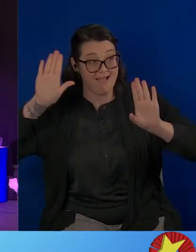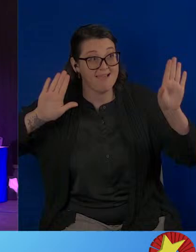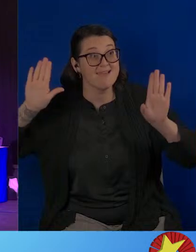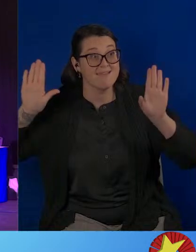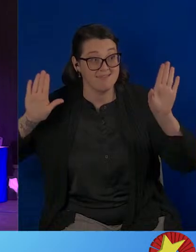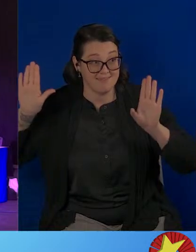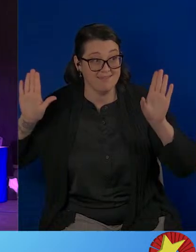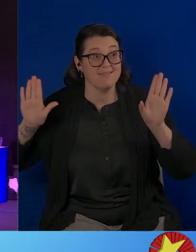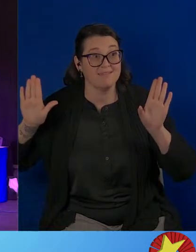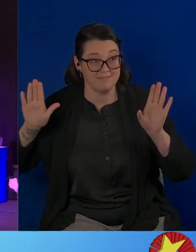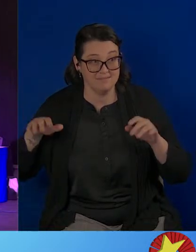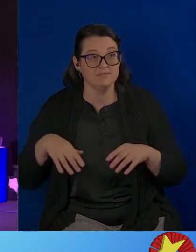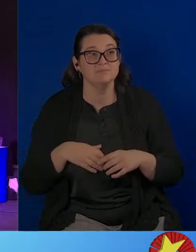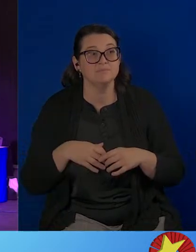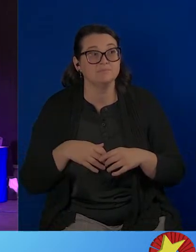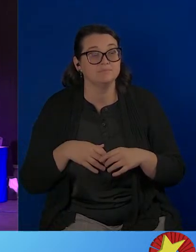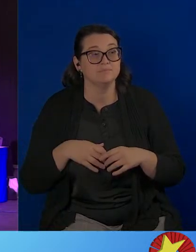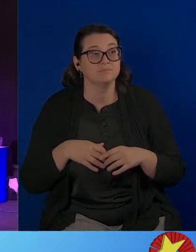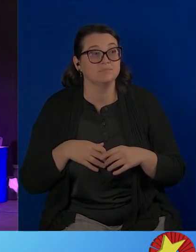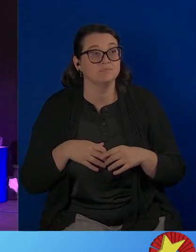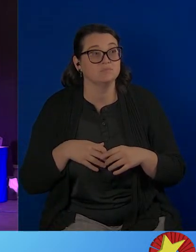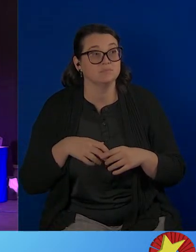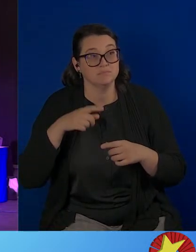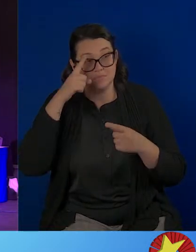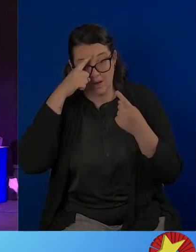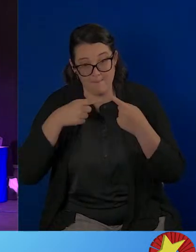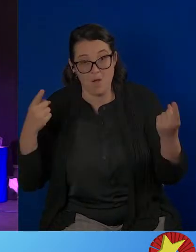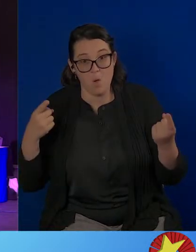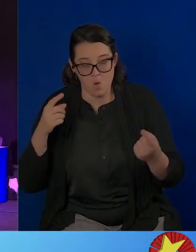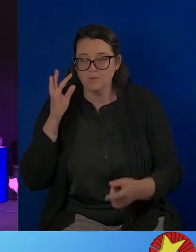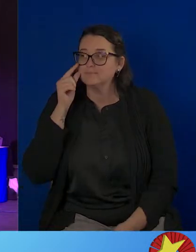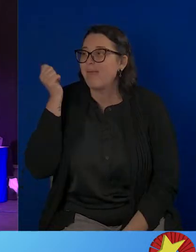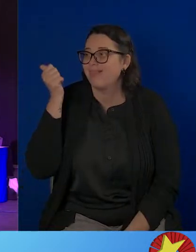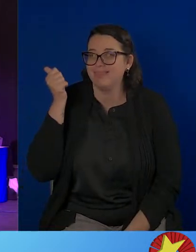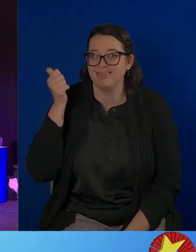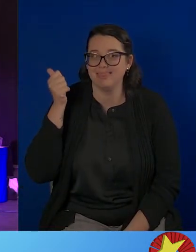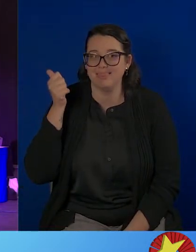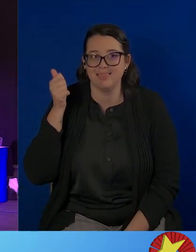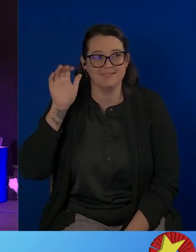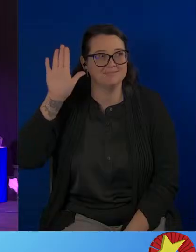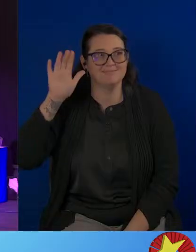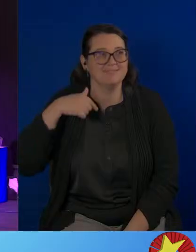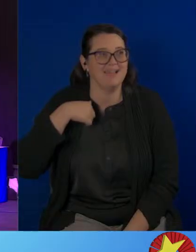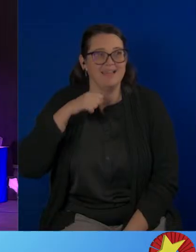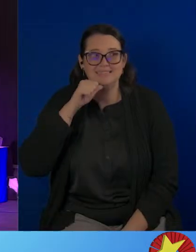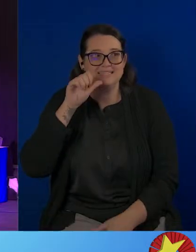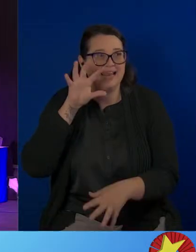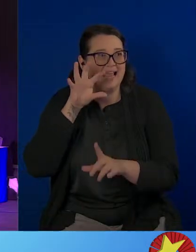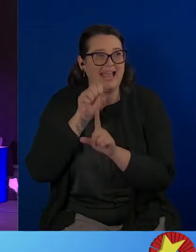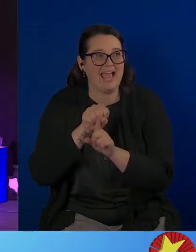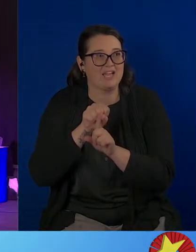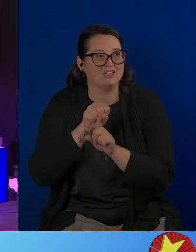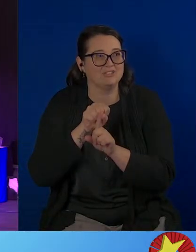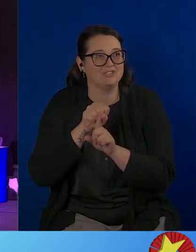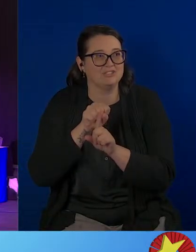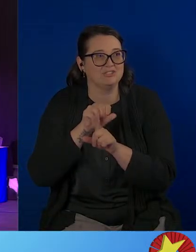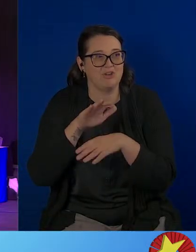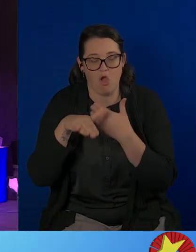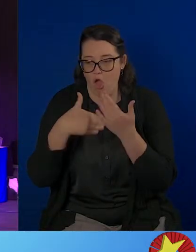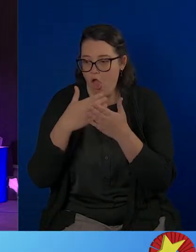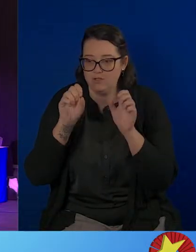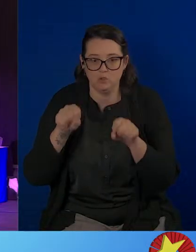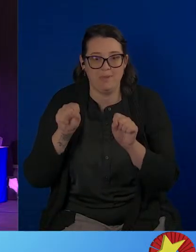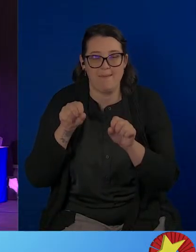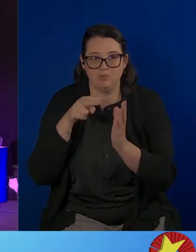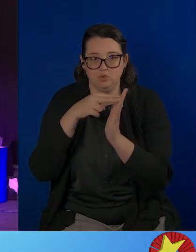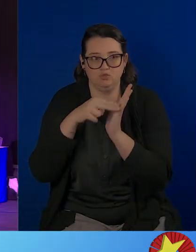Aye. All Nay. Opposed? Nay. I didn't catch all of those at one point to be able to read the title of each one of